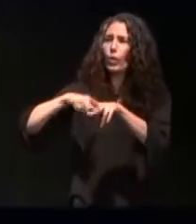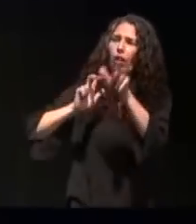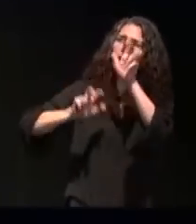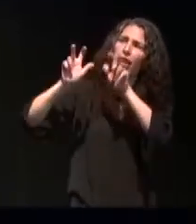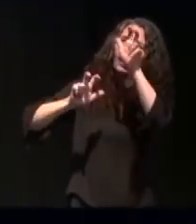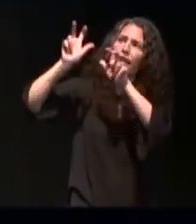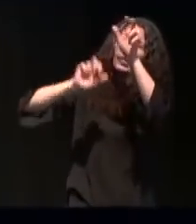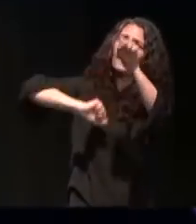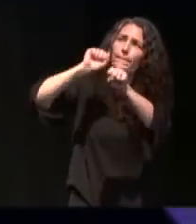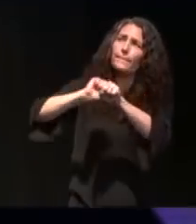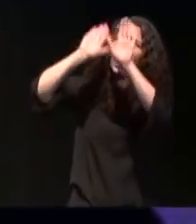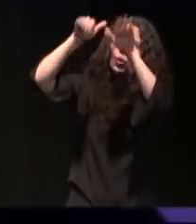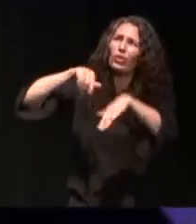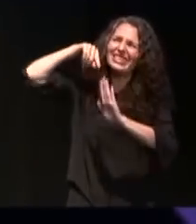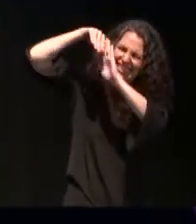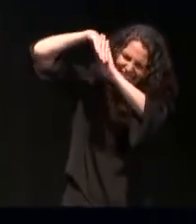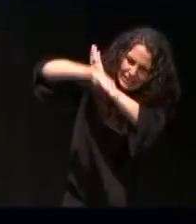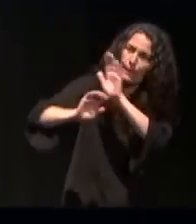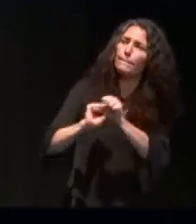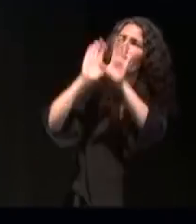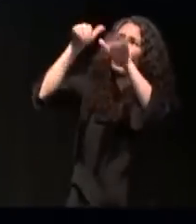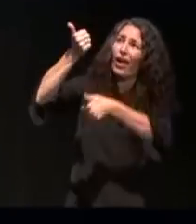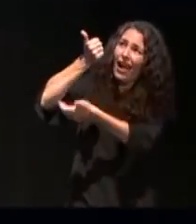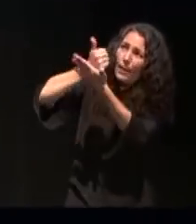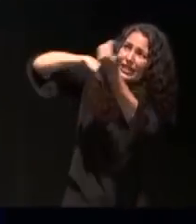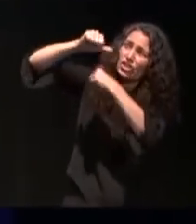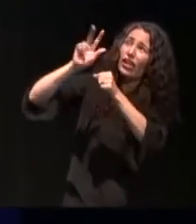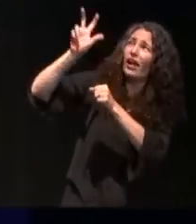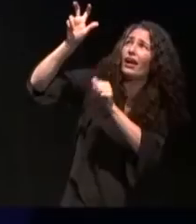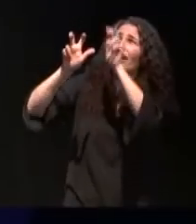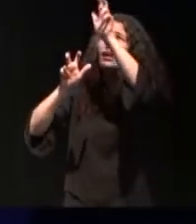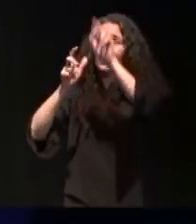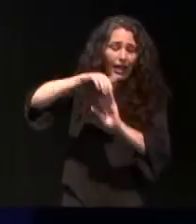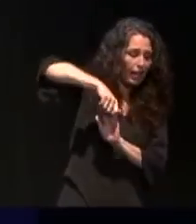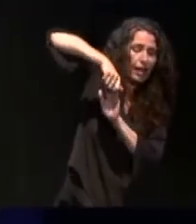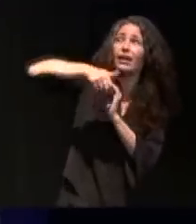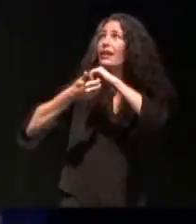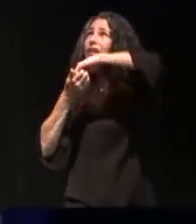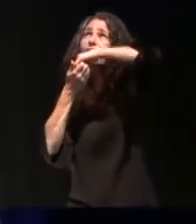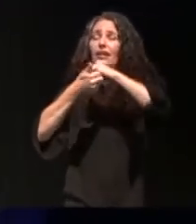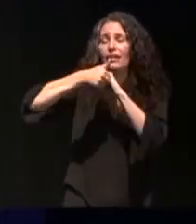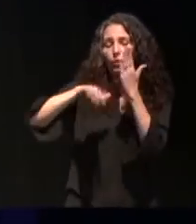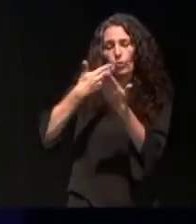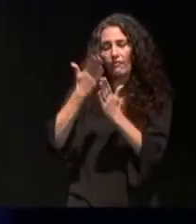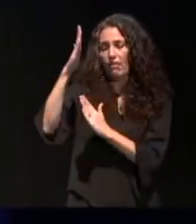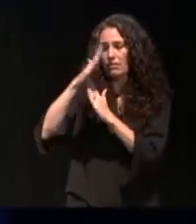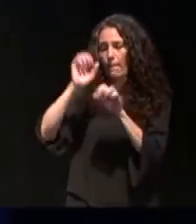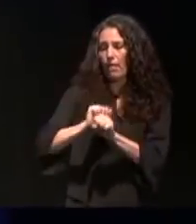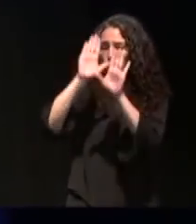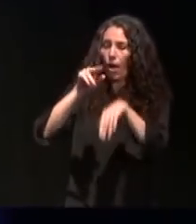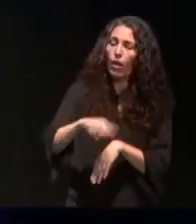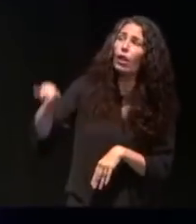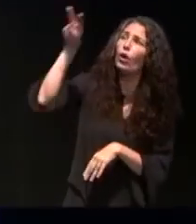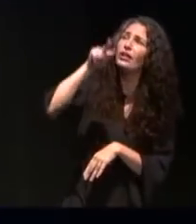this mountain, very steep mountain, and we were helping each other up, and we got to the top of the mountain, and we looked